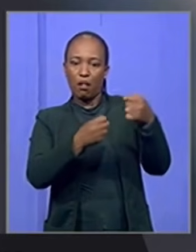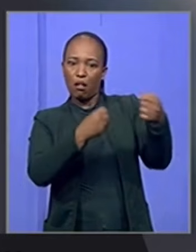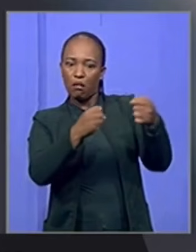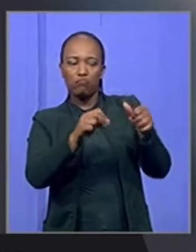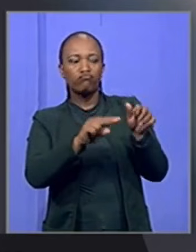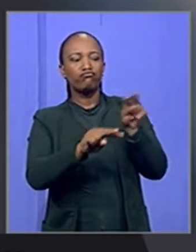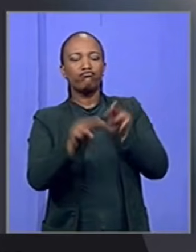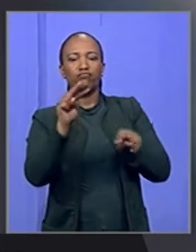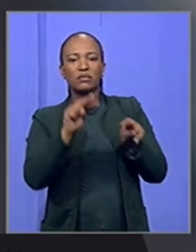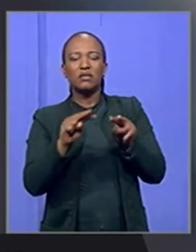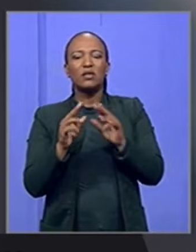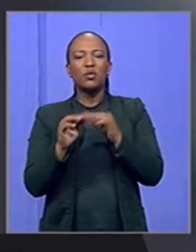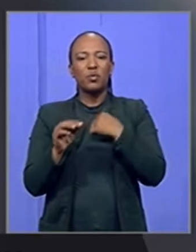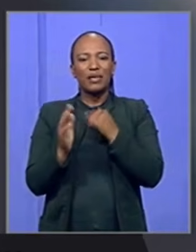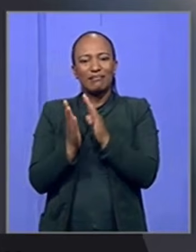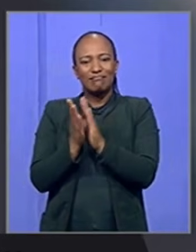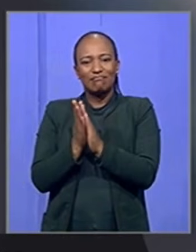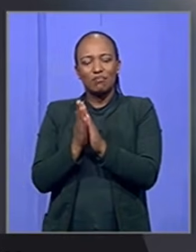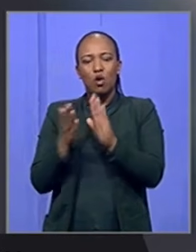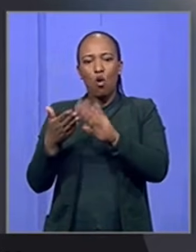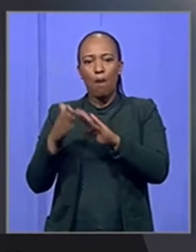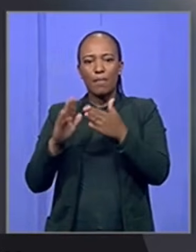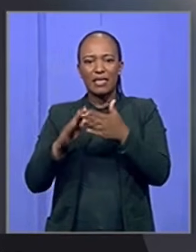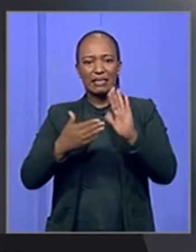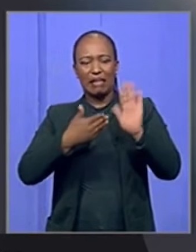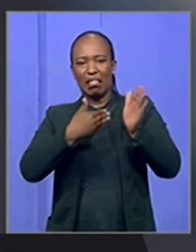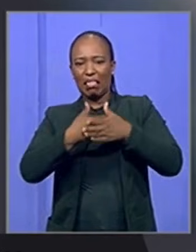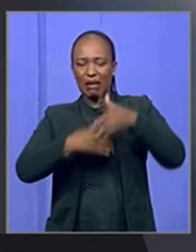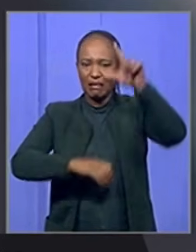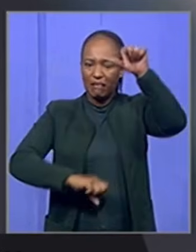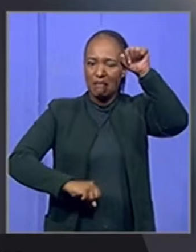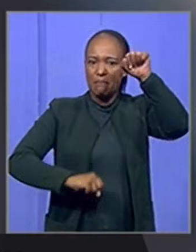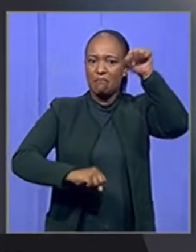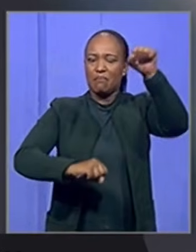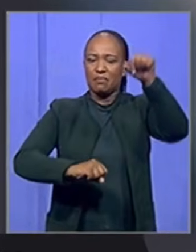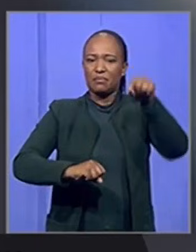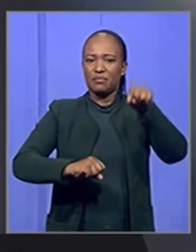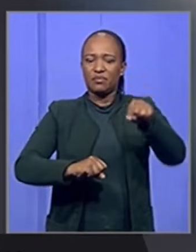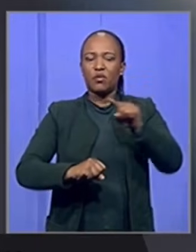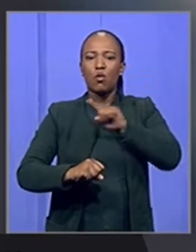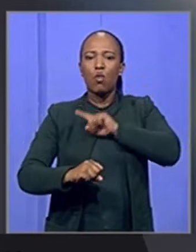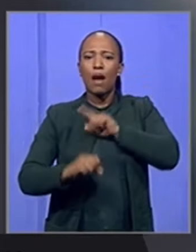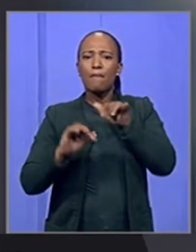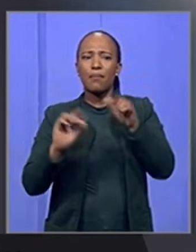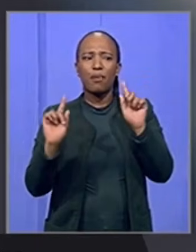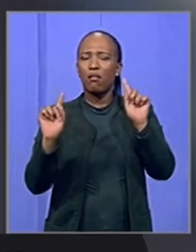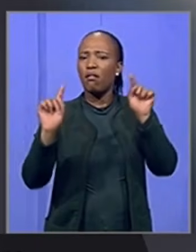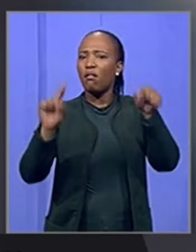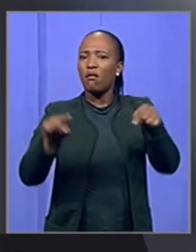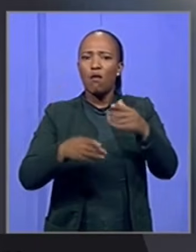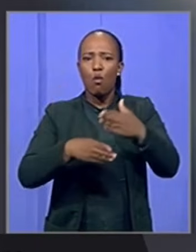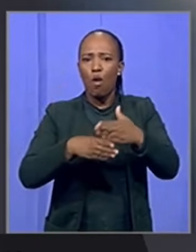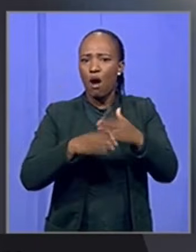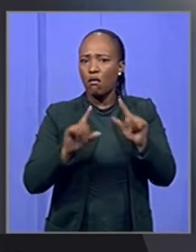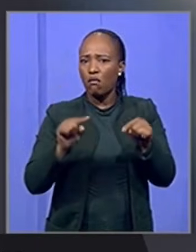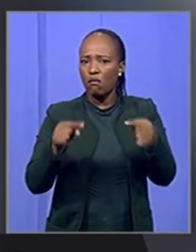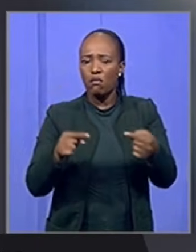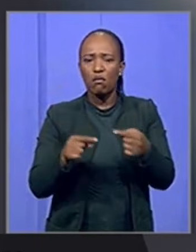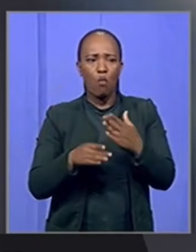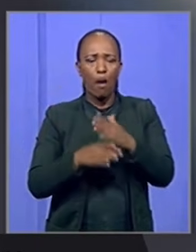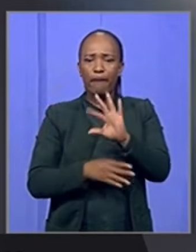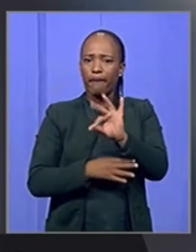ba rona gore ba ska ba dirisa shutdown jaaka lebaka la gore bangwe ba bona ba sa kgona go ya ditirong kgotsa go tswelela pele ka ditiro tsa bona tsa tsatsi